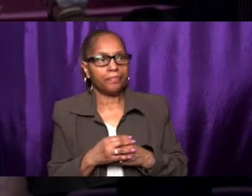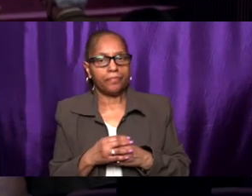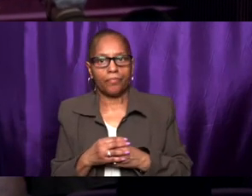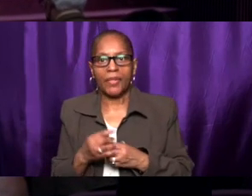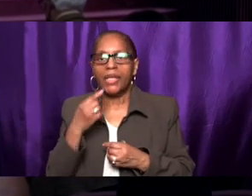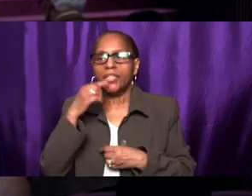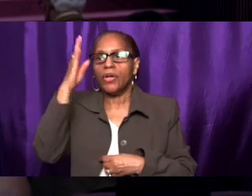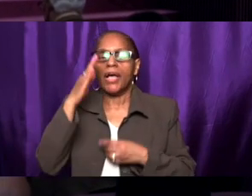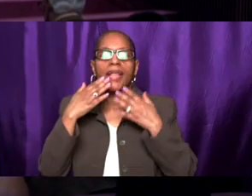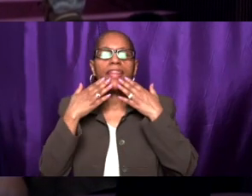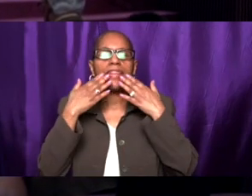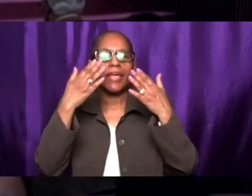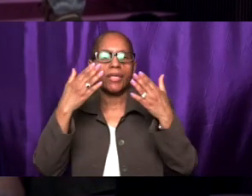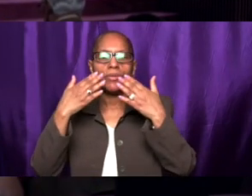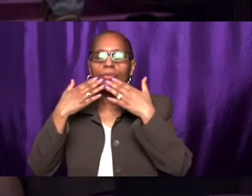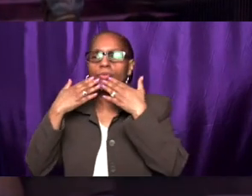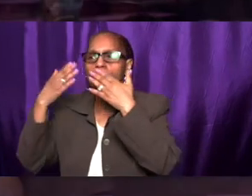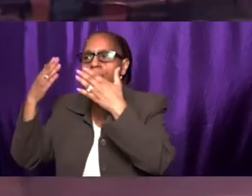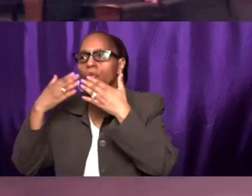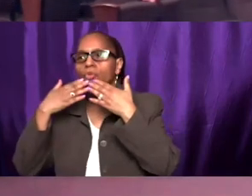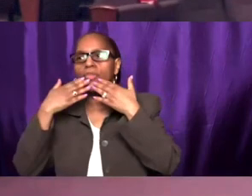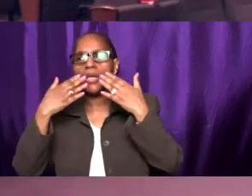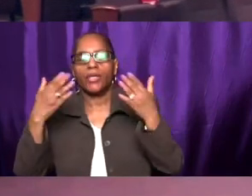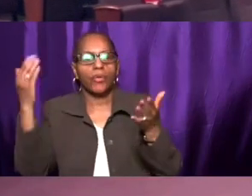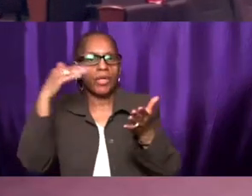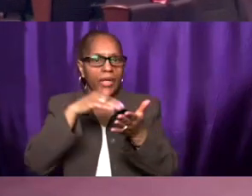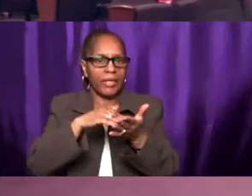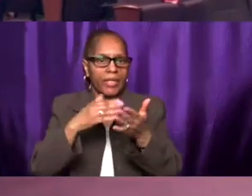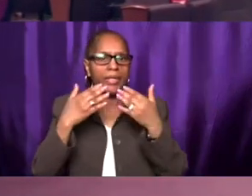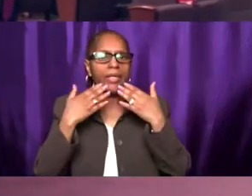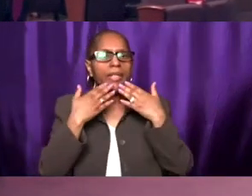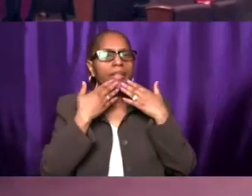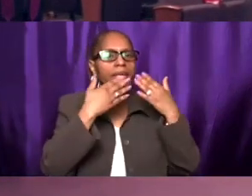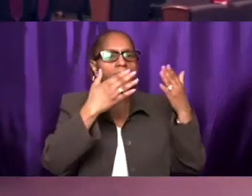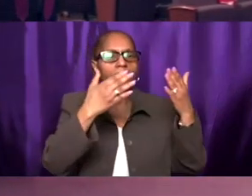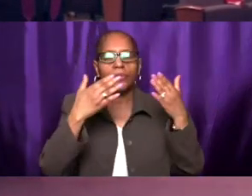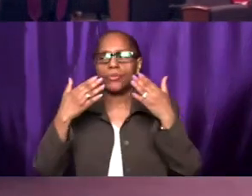Just tell God, thank you, thank you, thank you. Come on, over and over again. Tell him thank you.